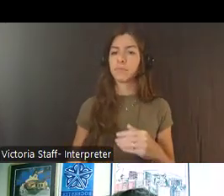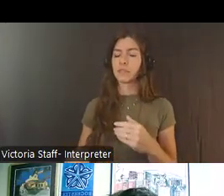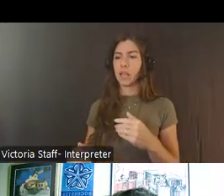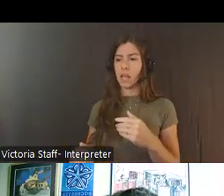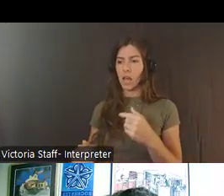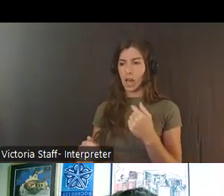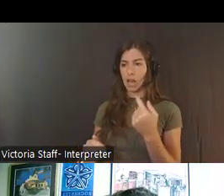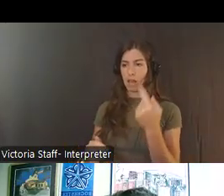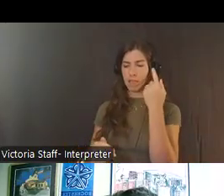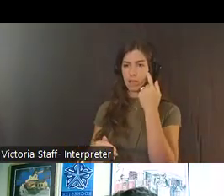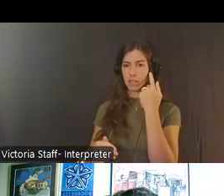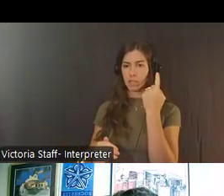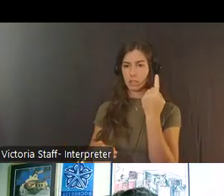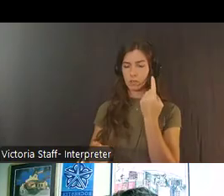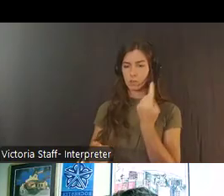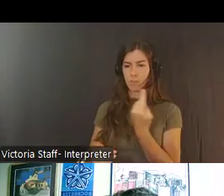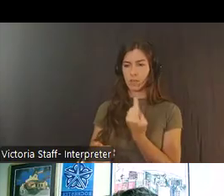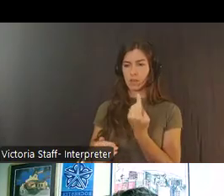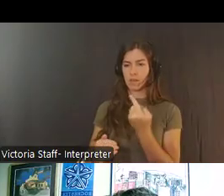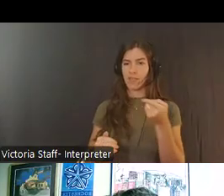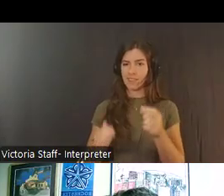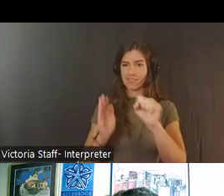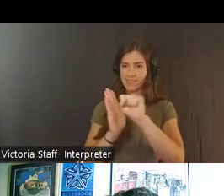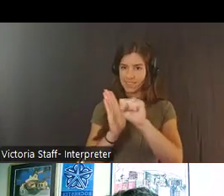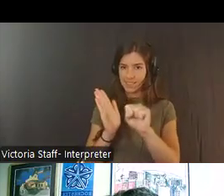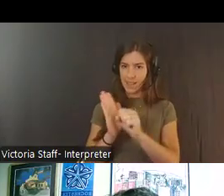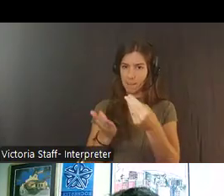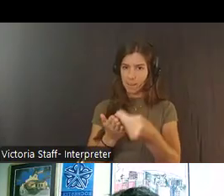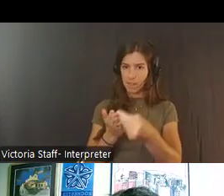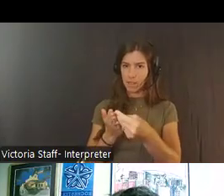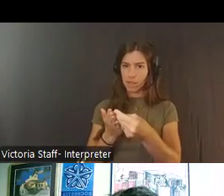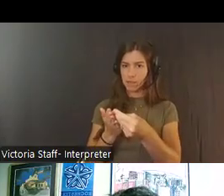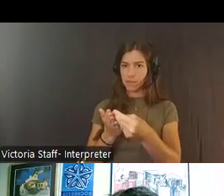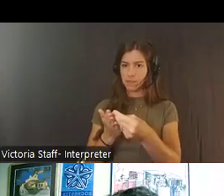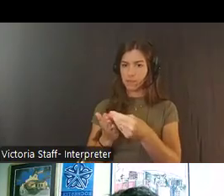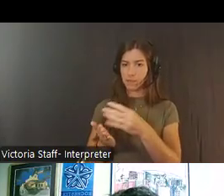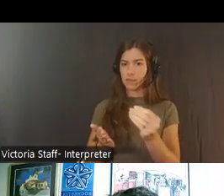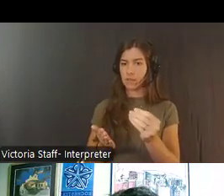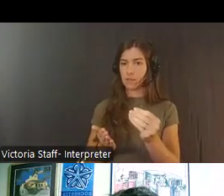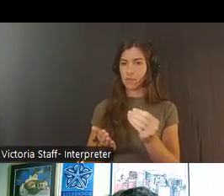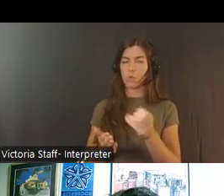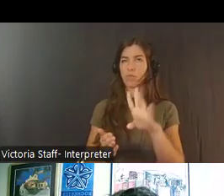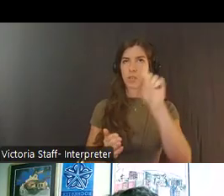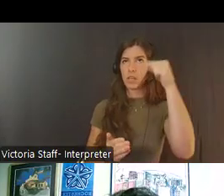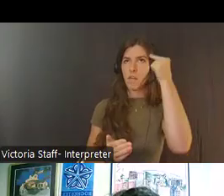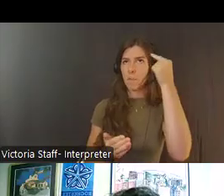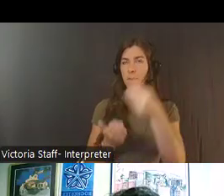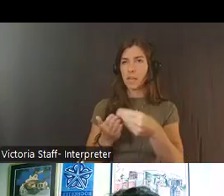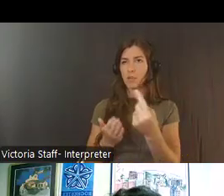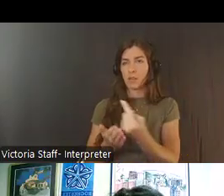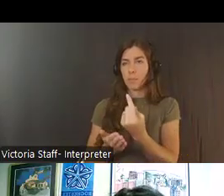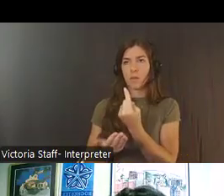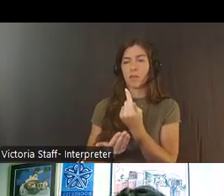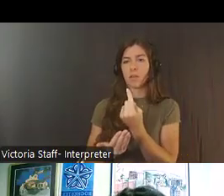with the fact that this was state money and our government money or something, and